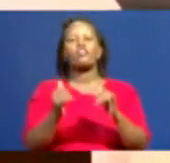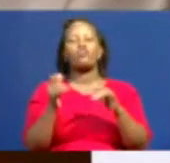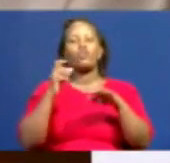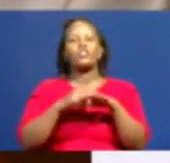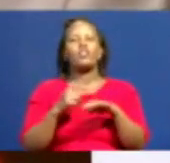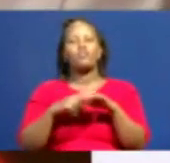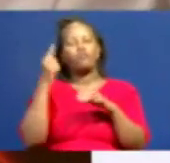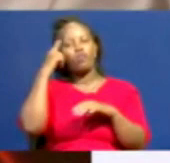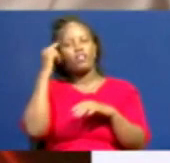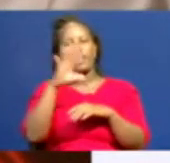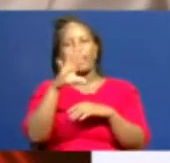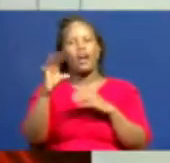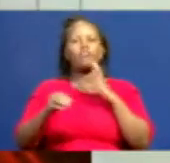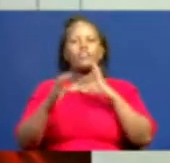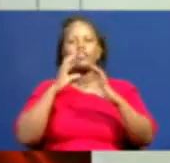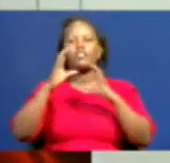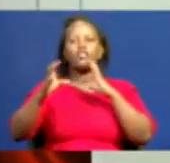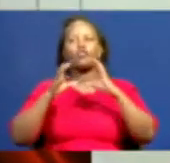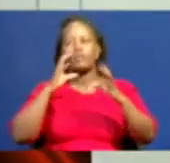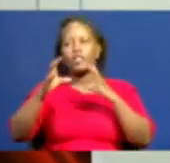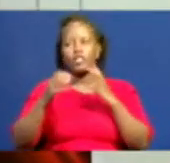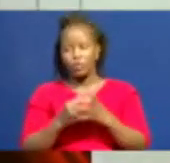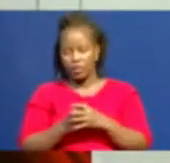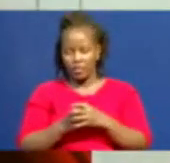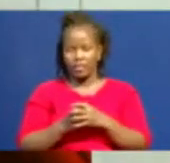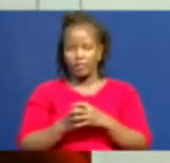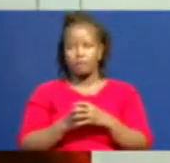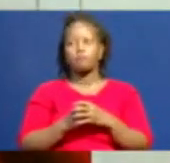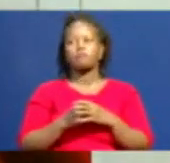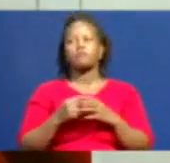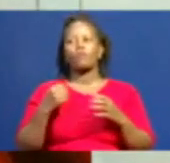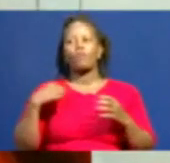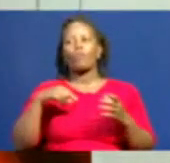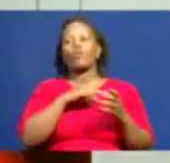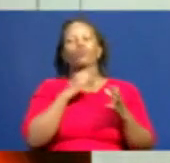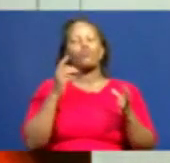telecommunications landscape. Supply chains sits at the center of